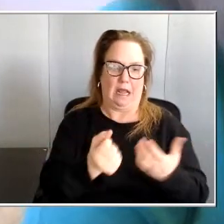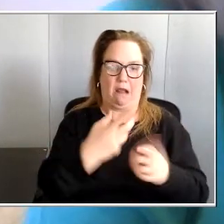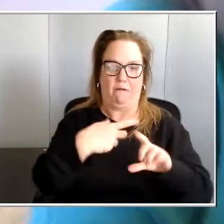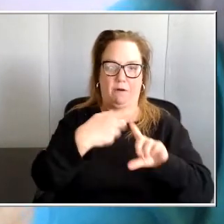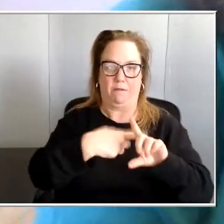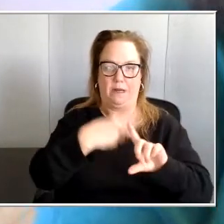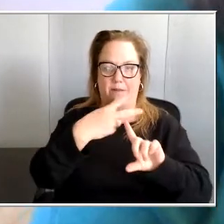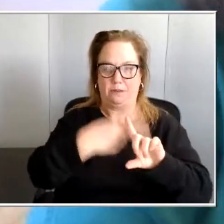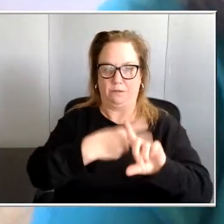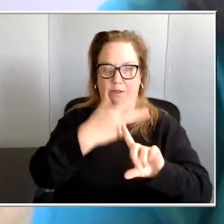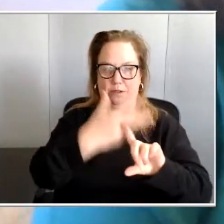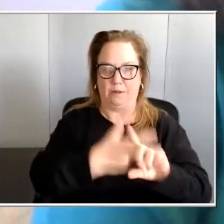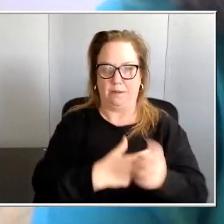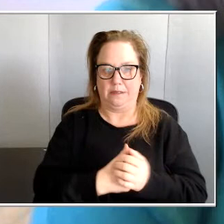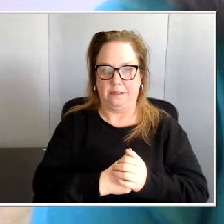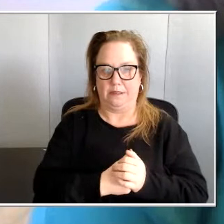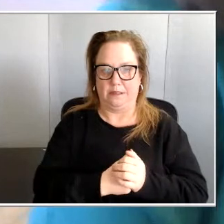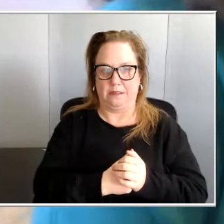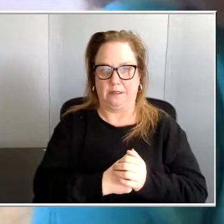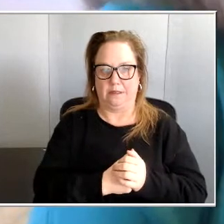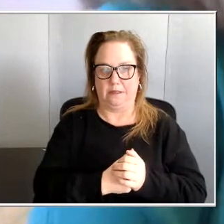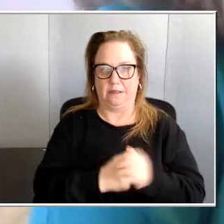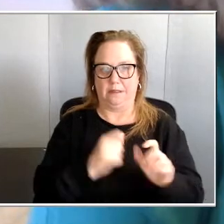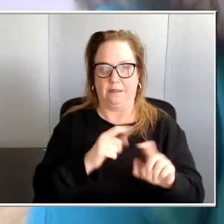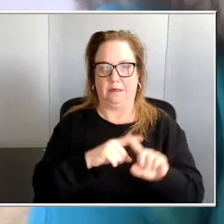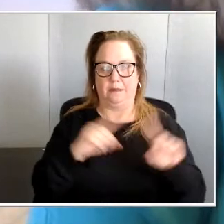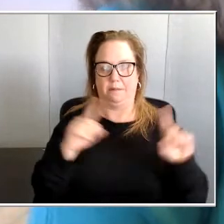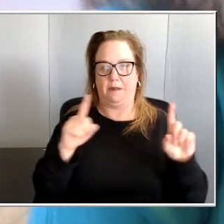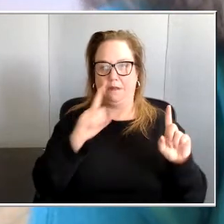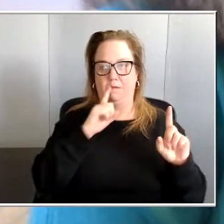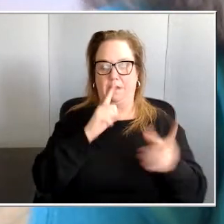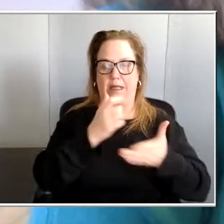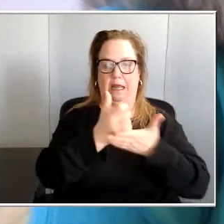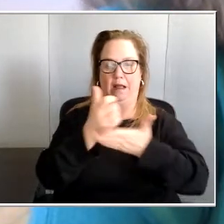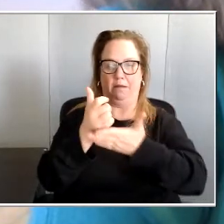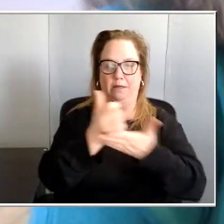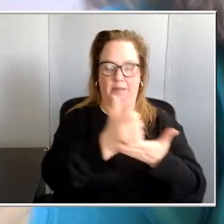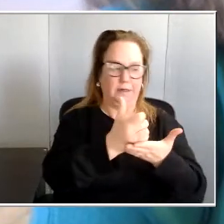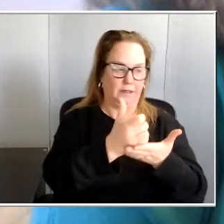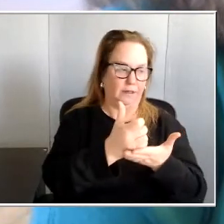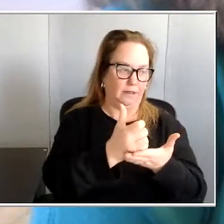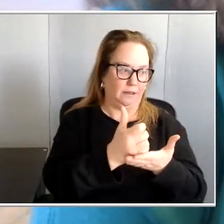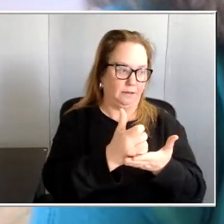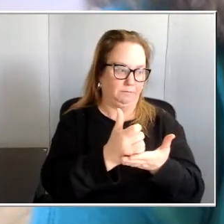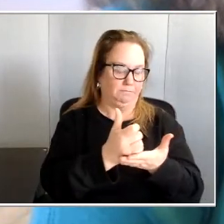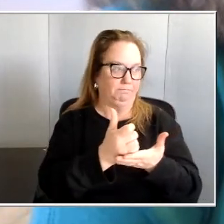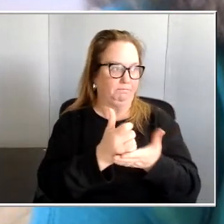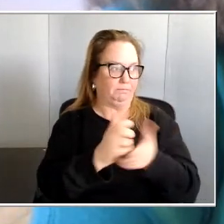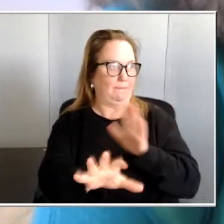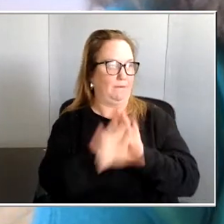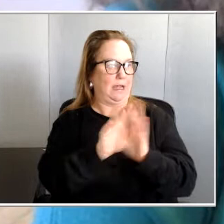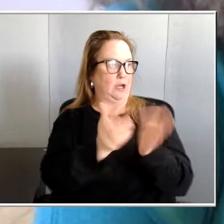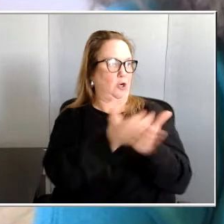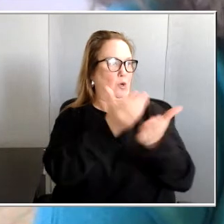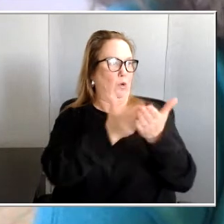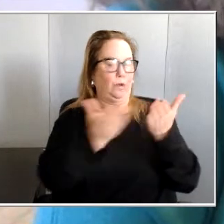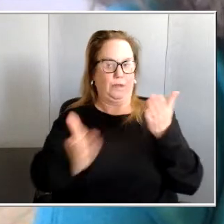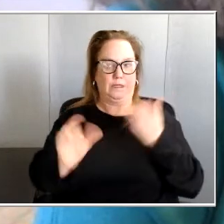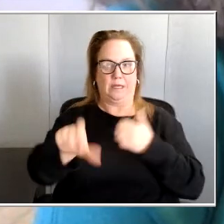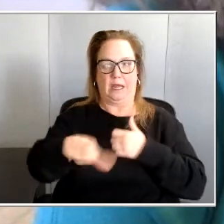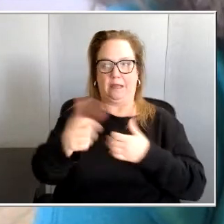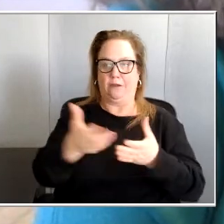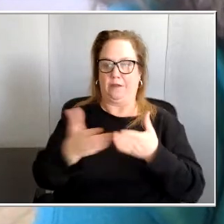And but I mean, that just really helped me find new things and other things that made